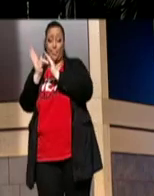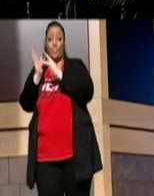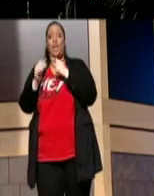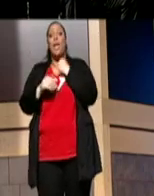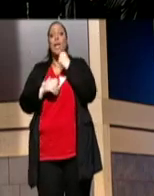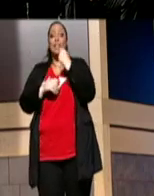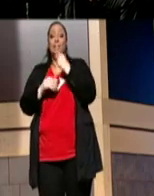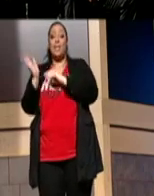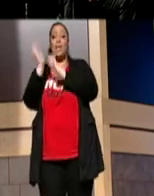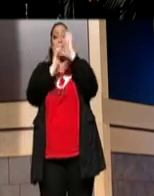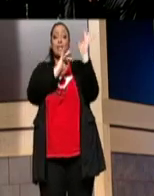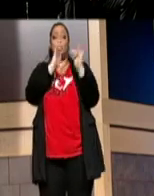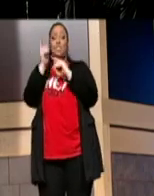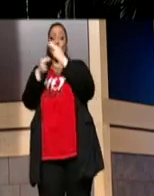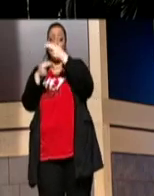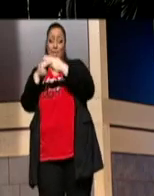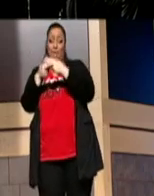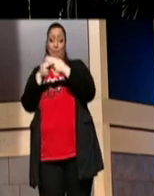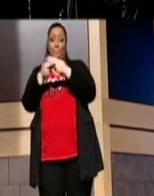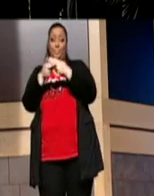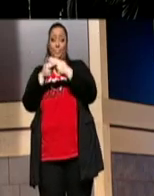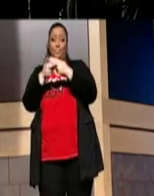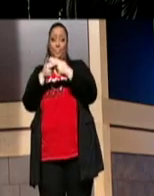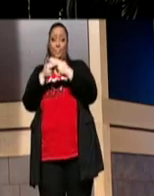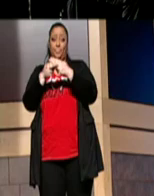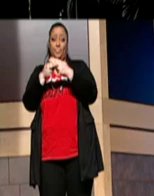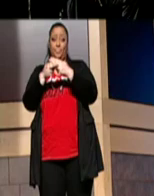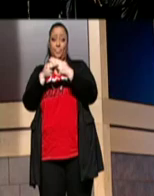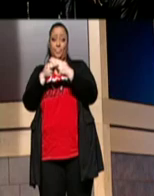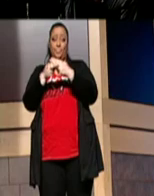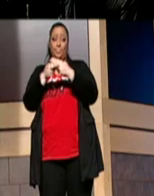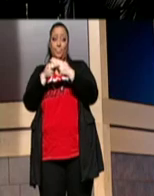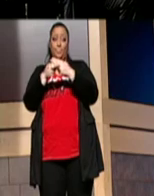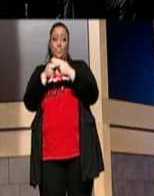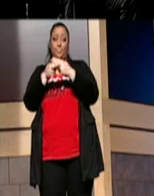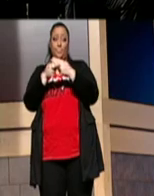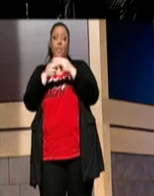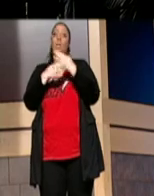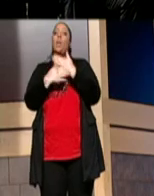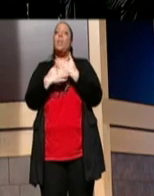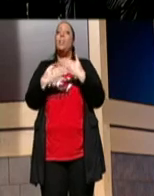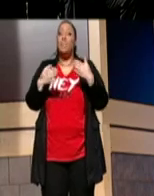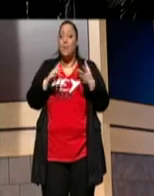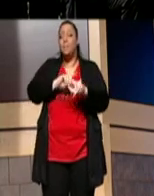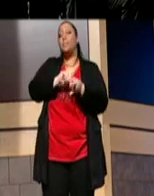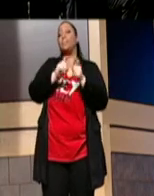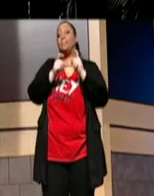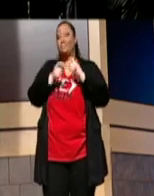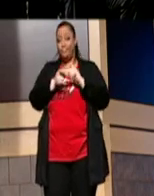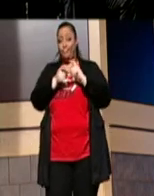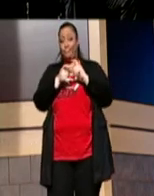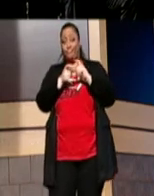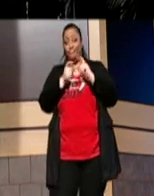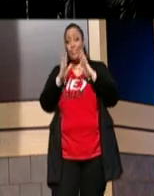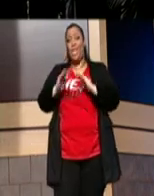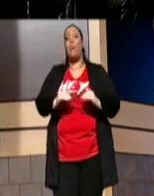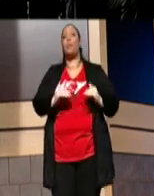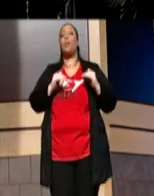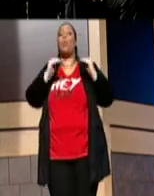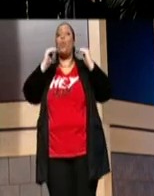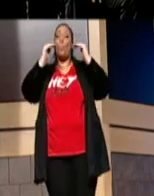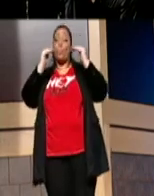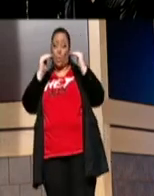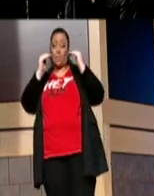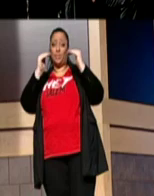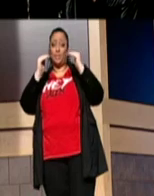say, in Jesus' name, the standard's getting ready to be raised. And I tell you what, I'm raising the standard this Easter and Holy